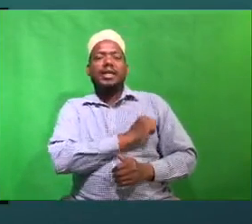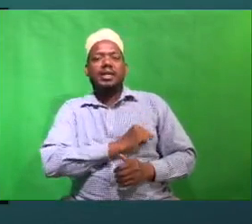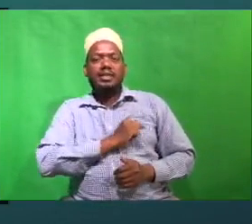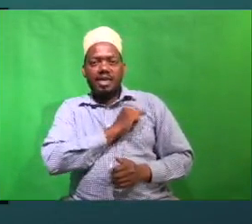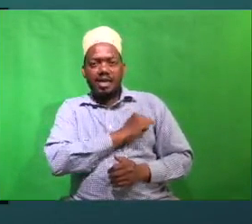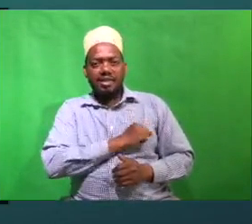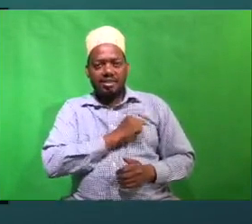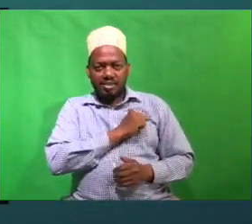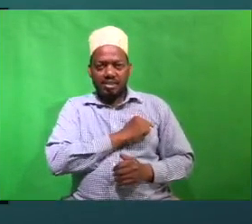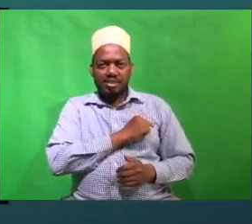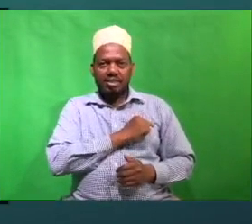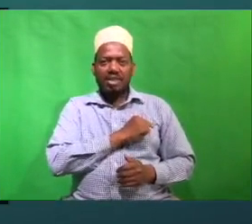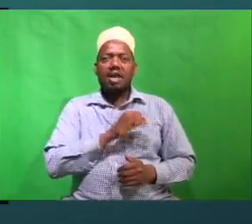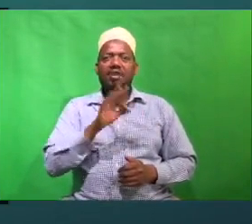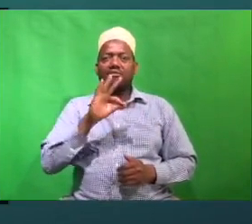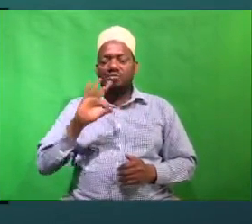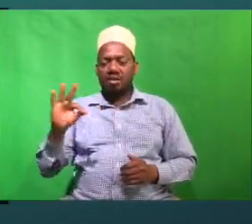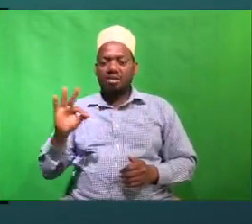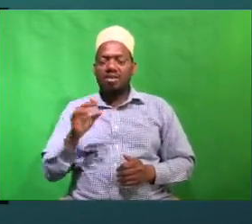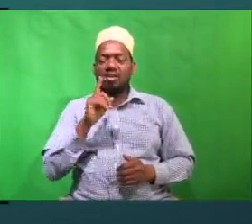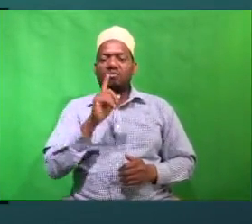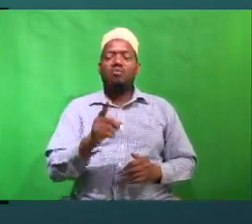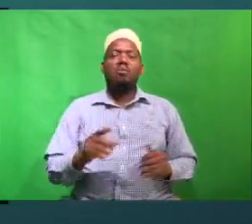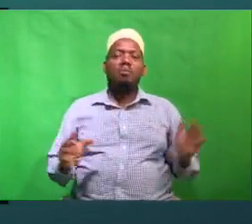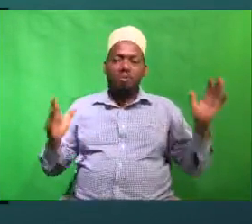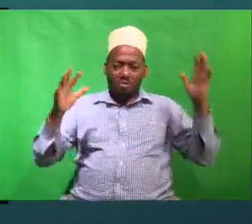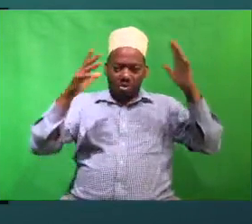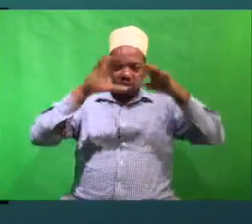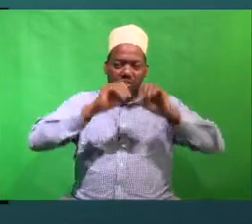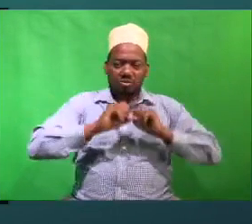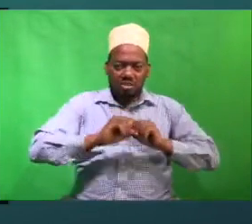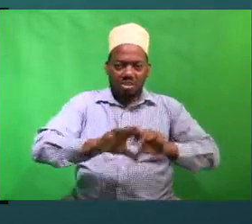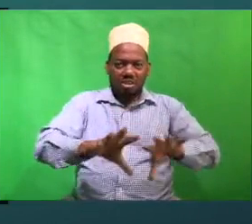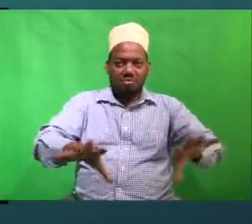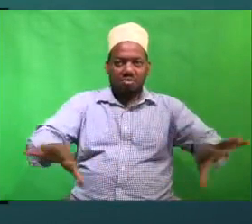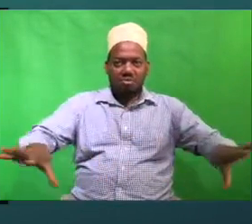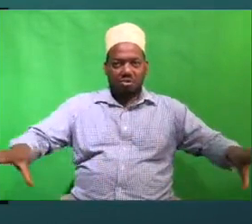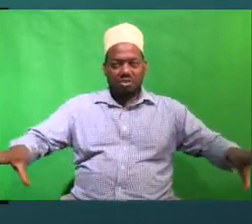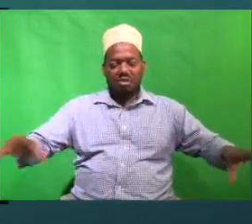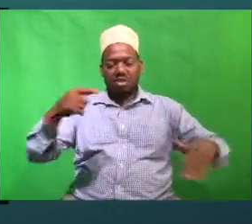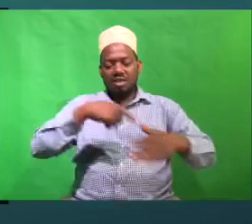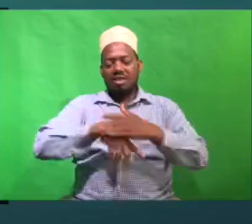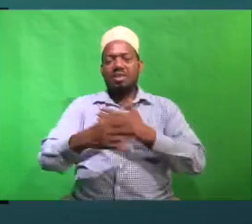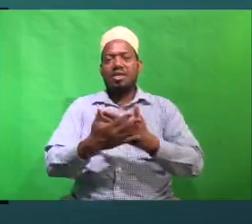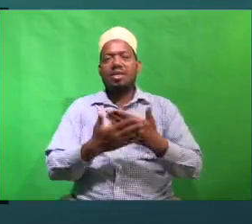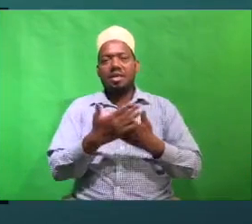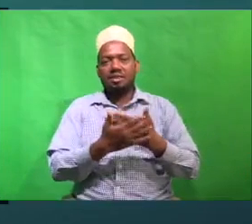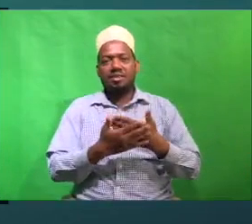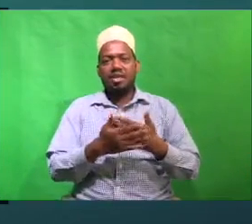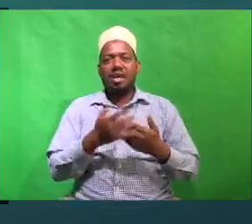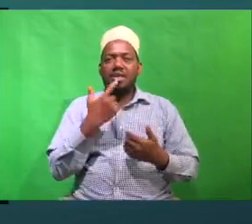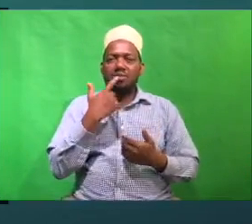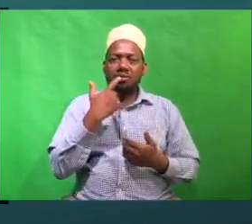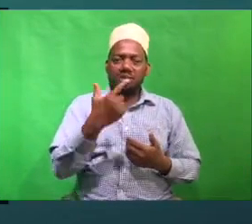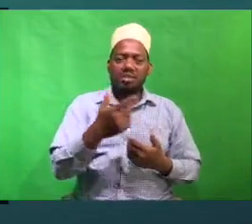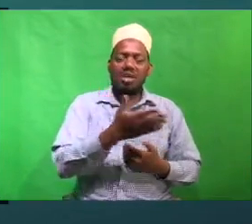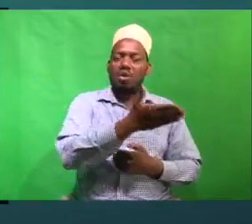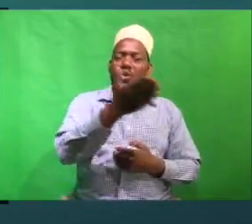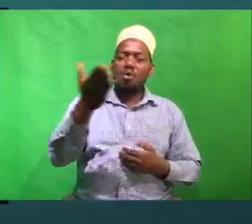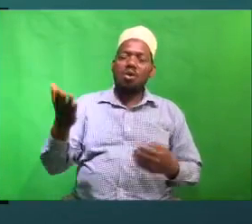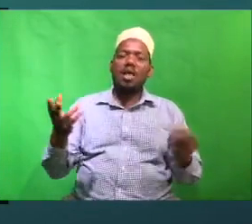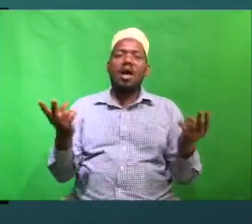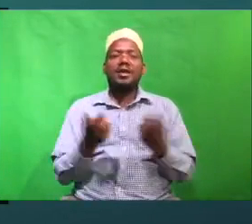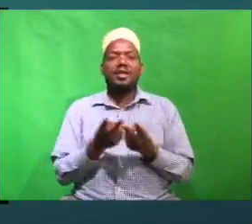Characteristic and a factor for population to distribute in the country. As we say, is not